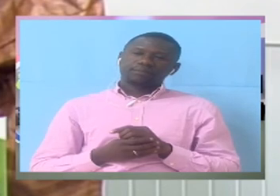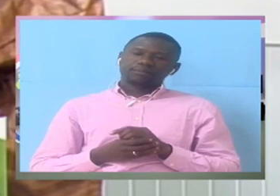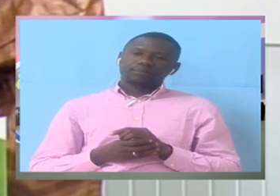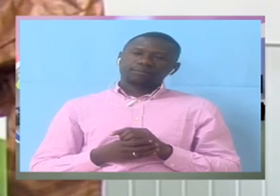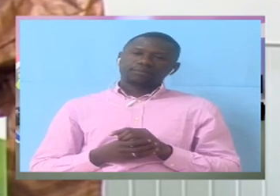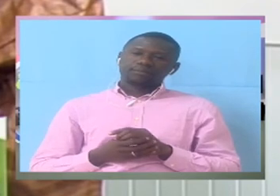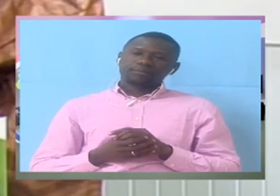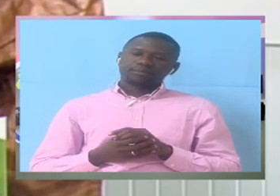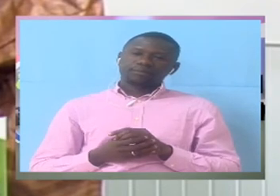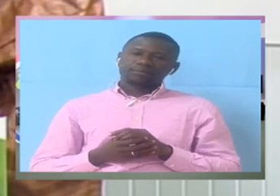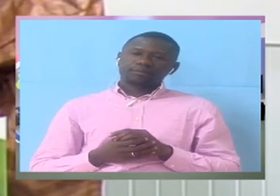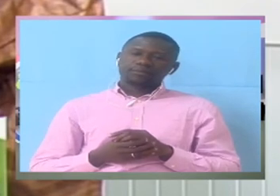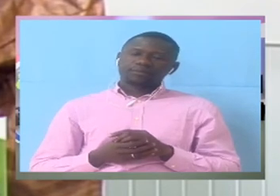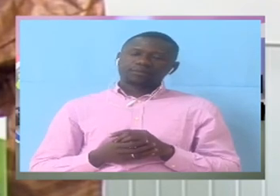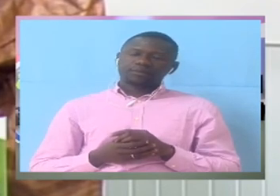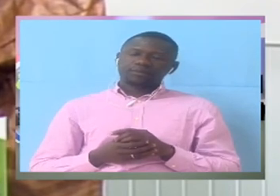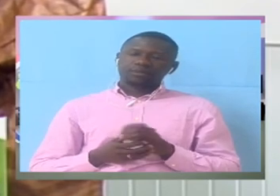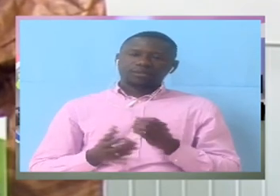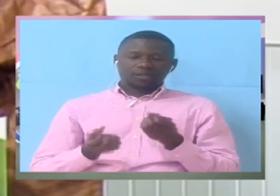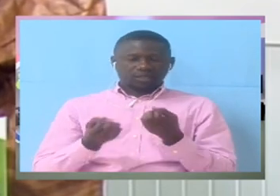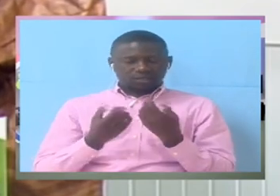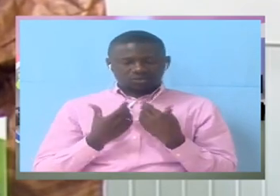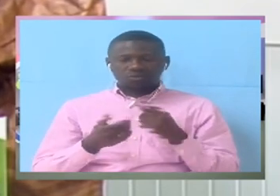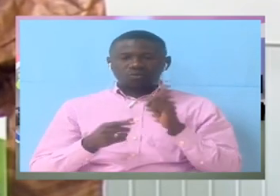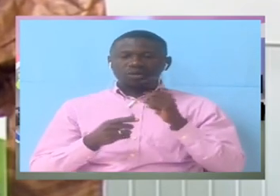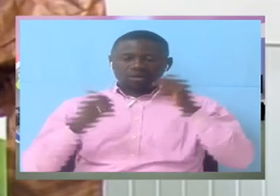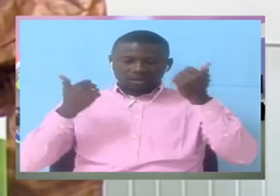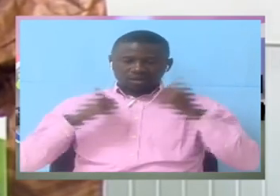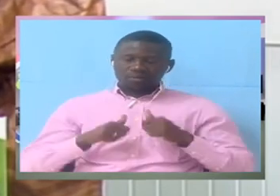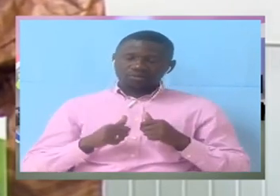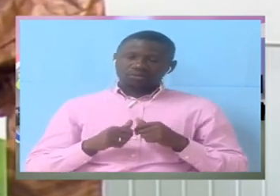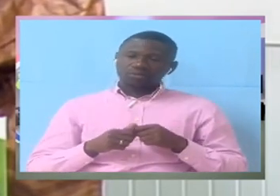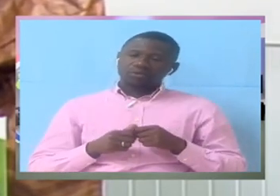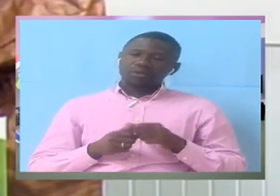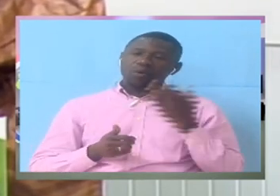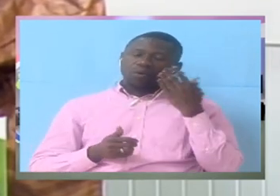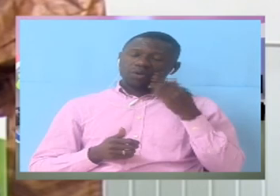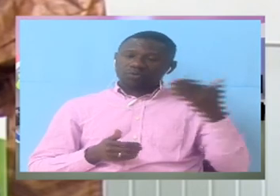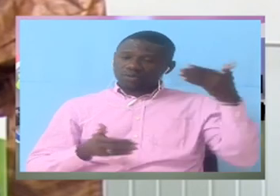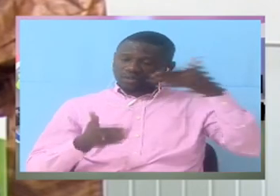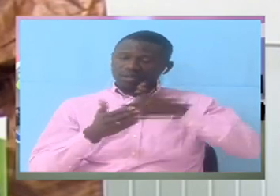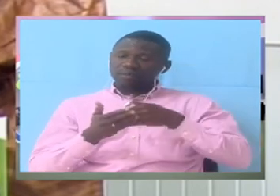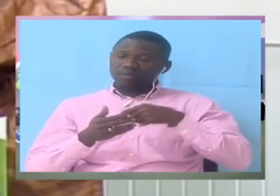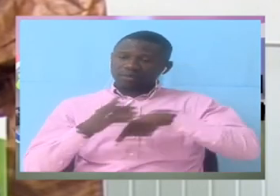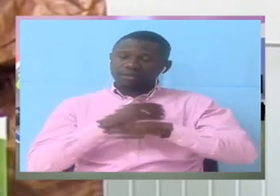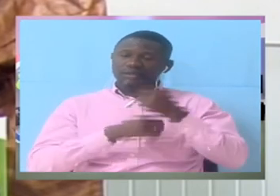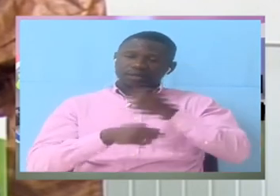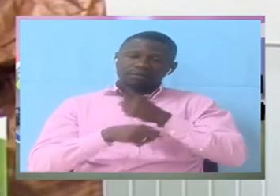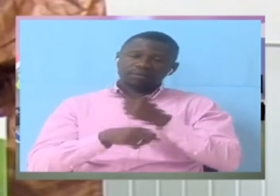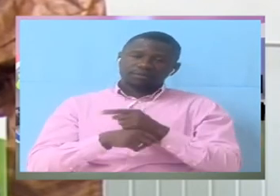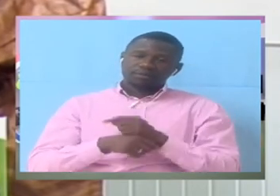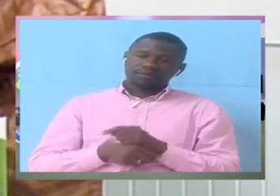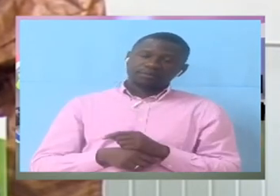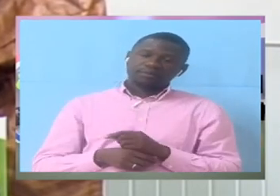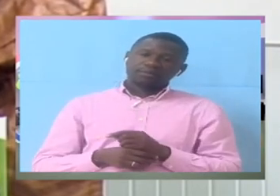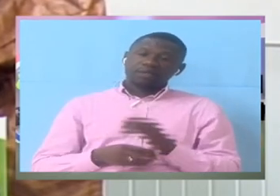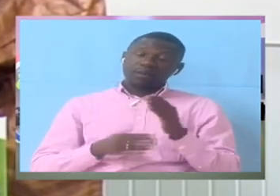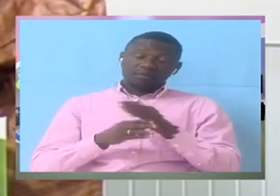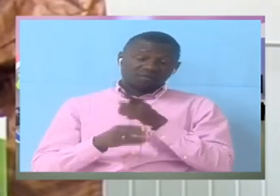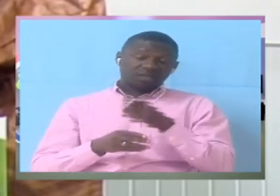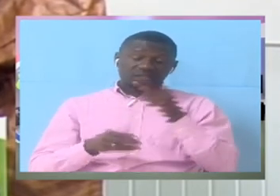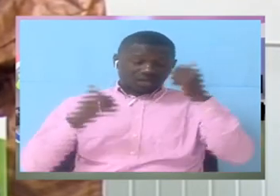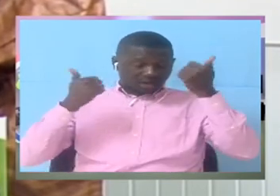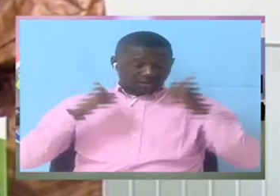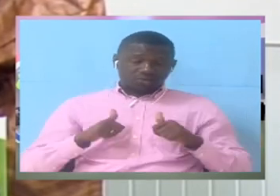That's true. Tell us what happened when you came. So when I came back. And before Nyesi.